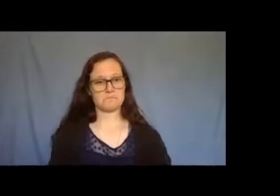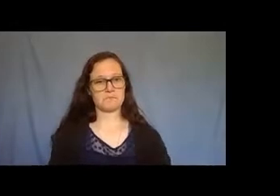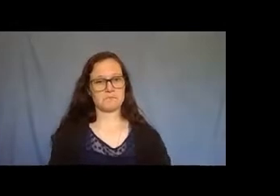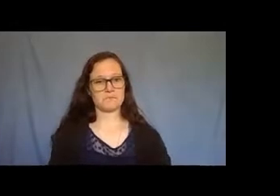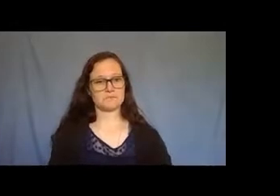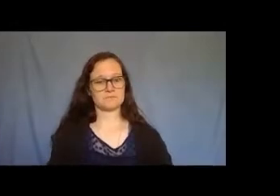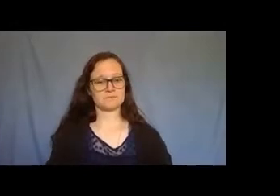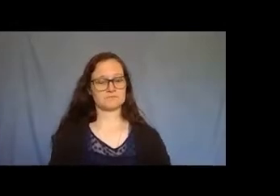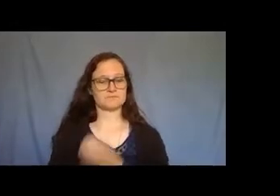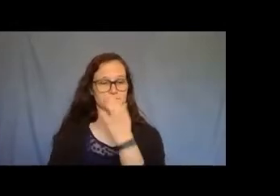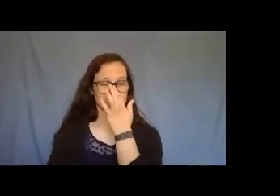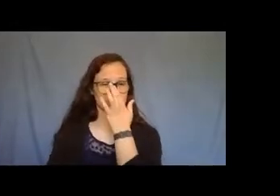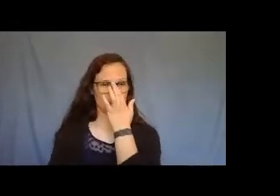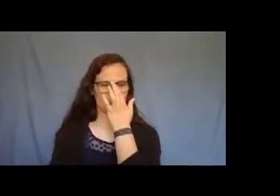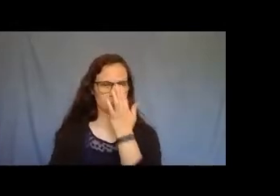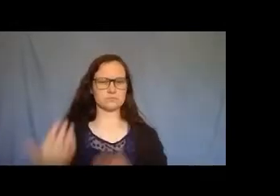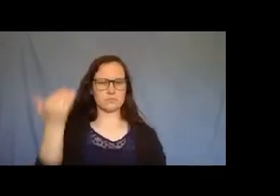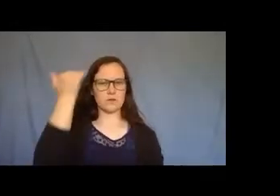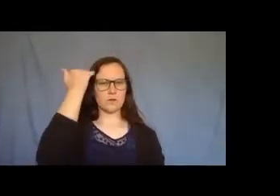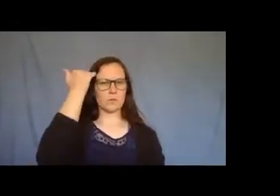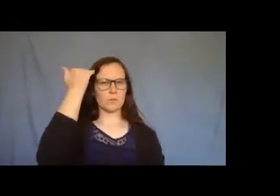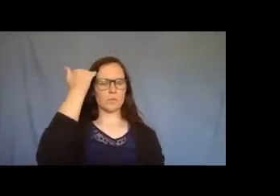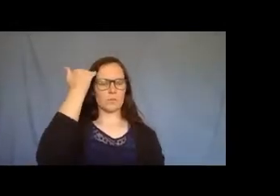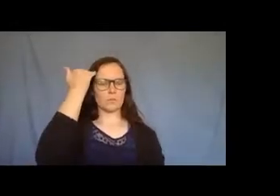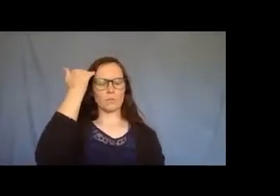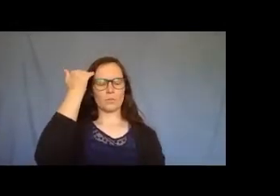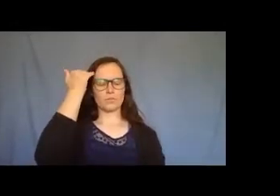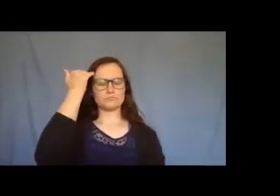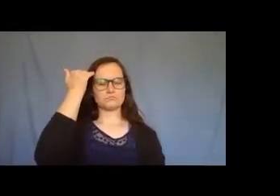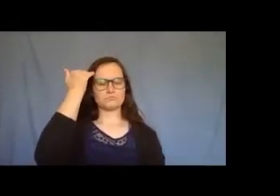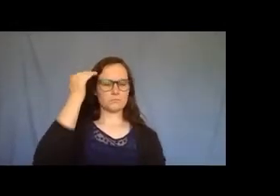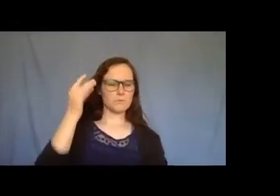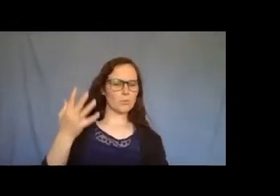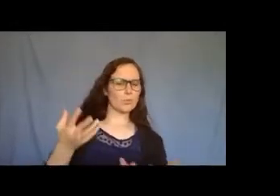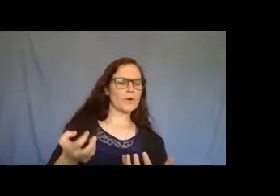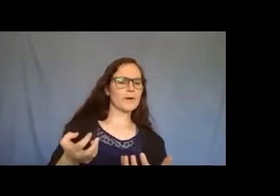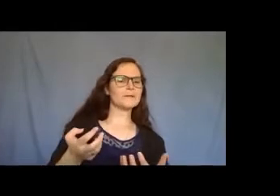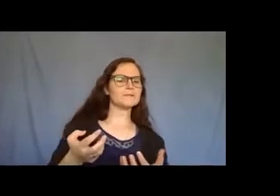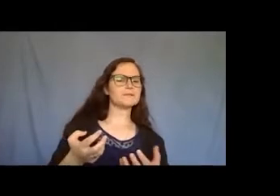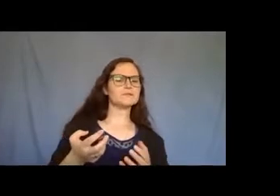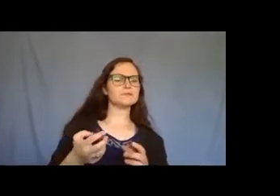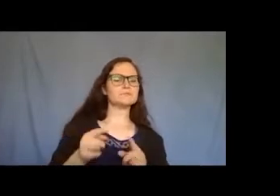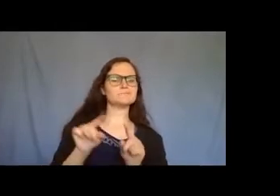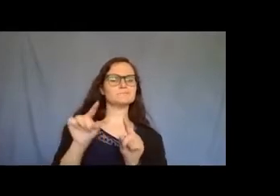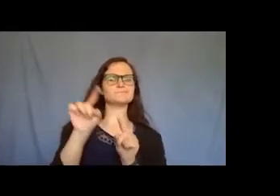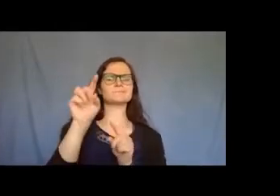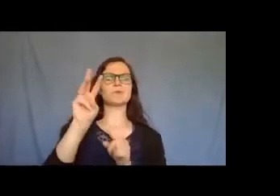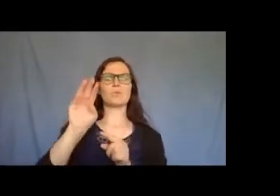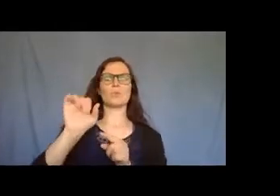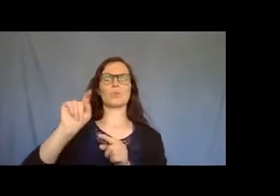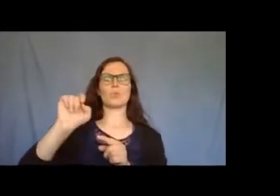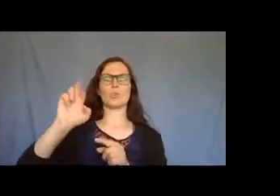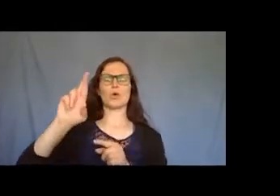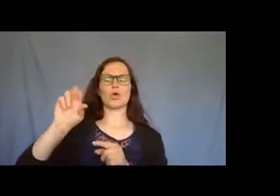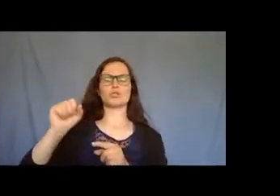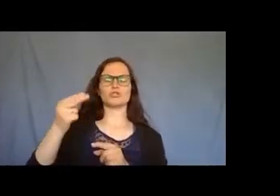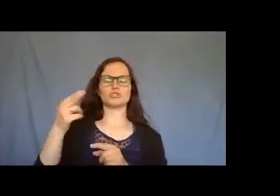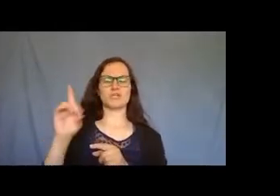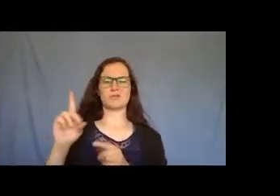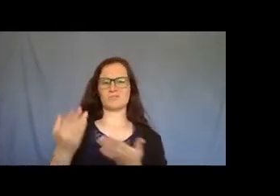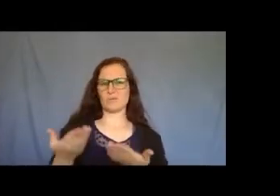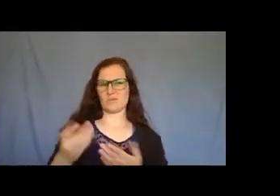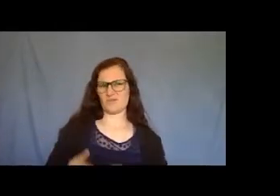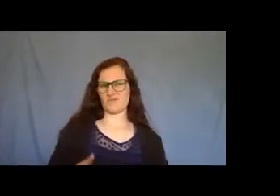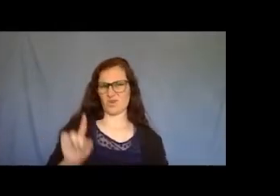So knowing that, we wanted to look into the watershed further up to see if we could tell where